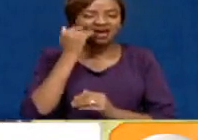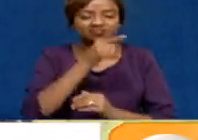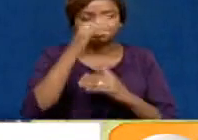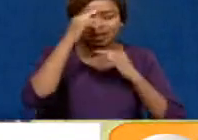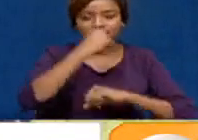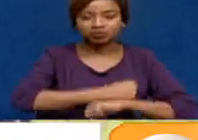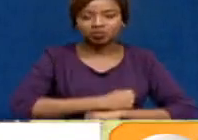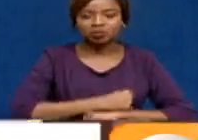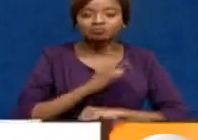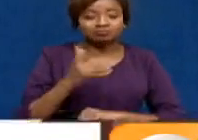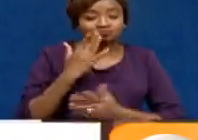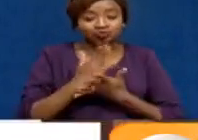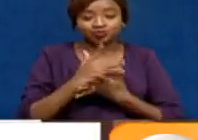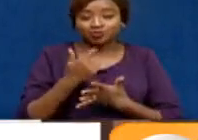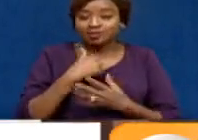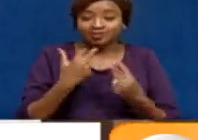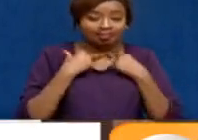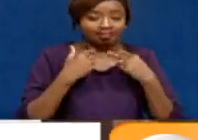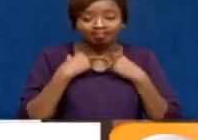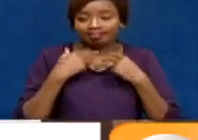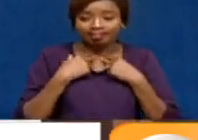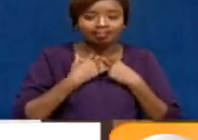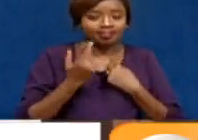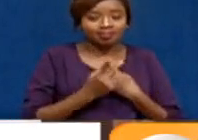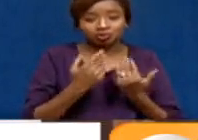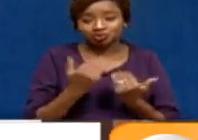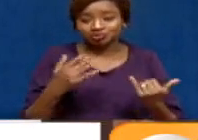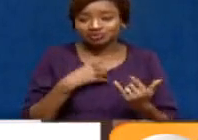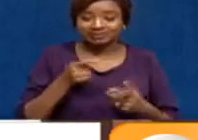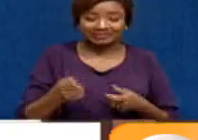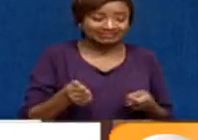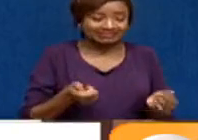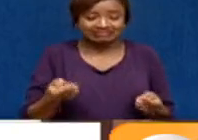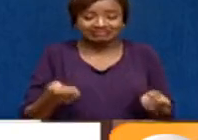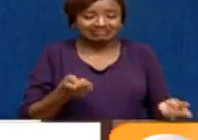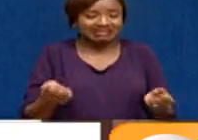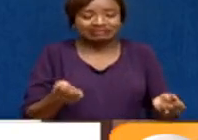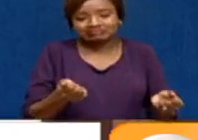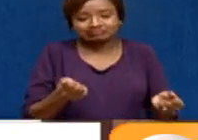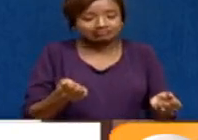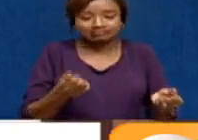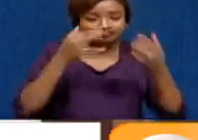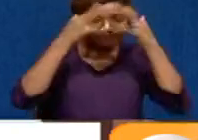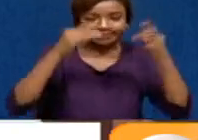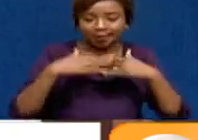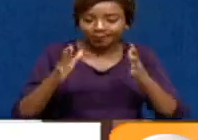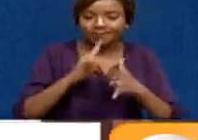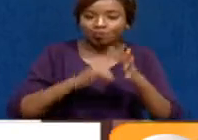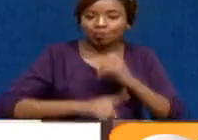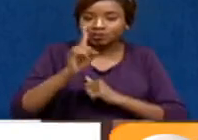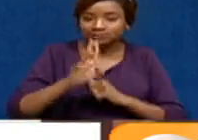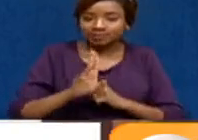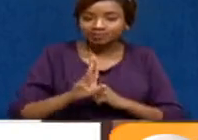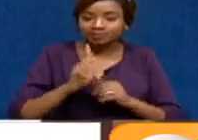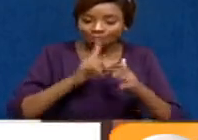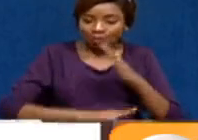kwa kutimu mahitaji ya wote wawili. So tulifikia mahali, tukafungua WhatsApp group, ndio